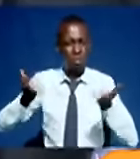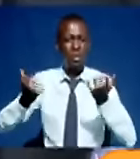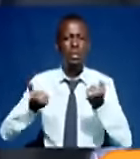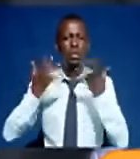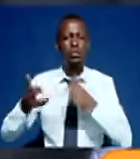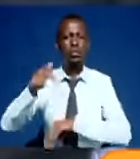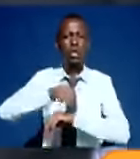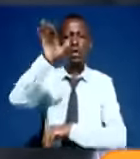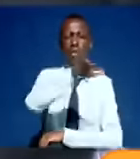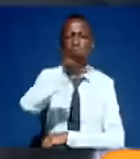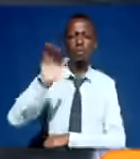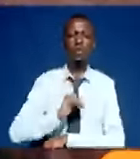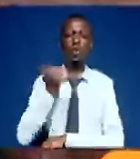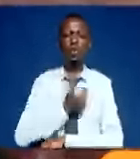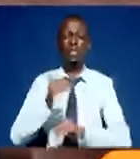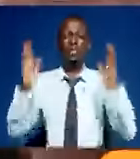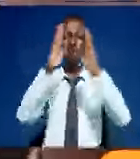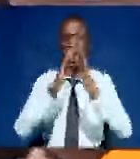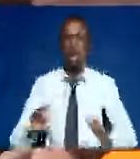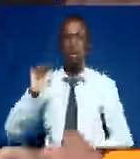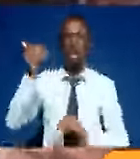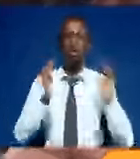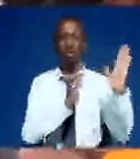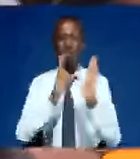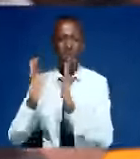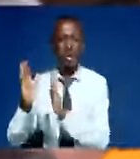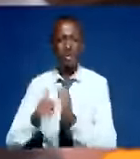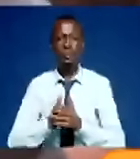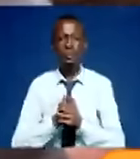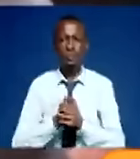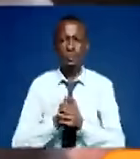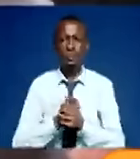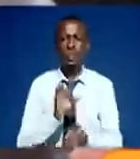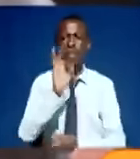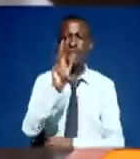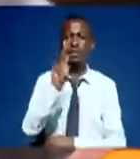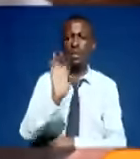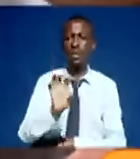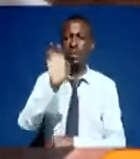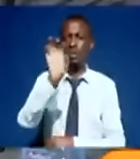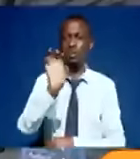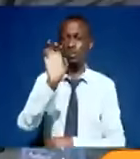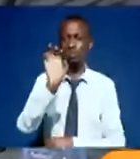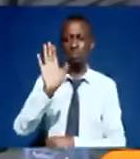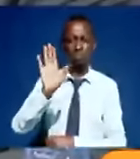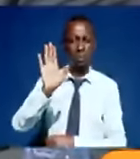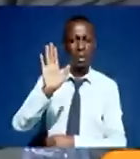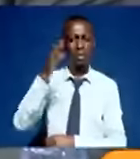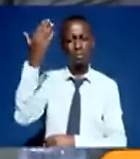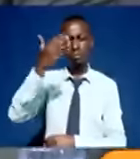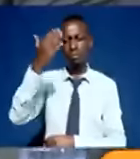on Housing and Urban Planning. Me to speak in English. The Federation of Kenya Employers, FKE, in their